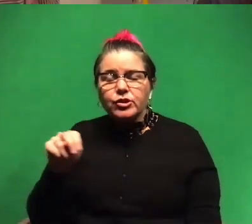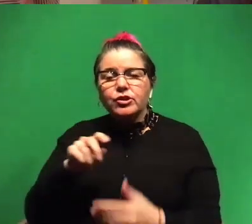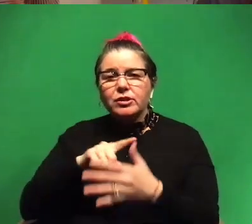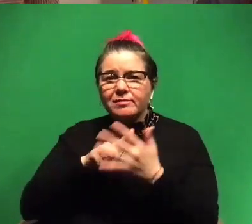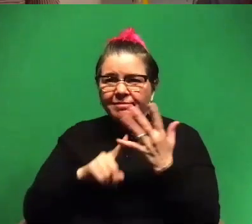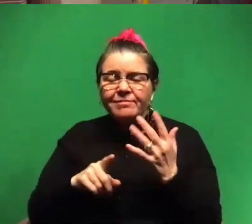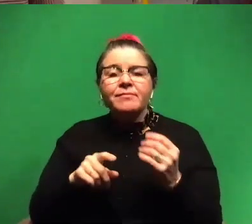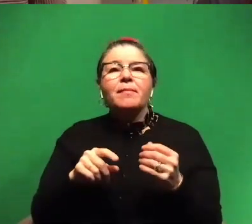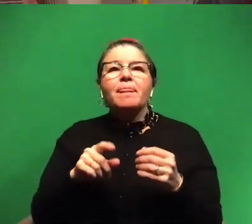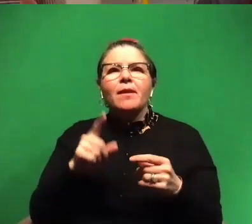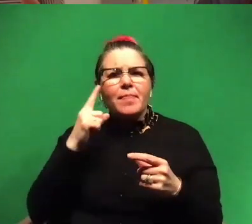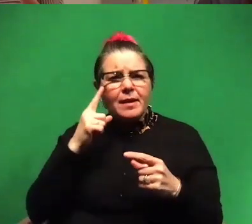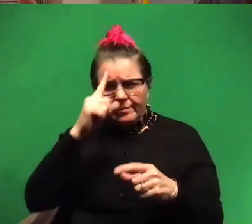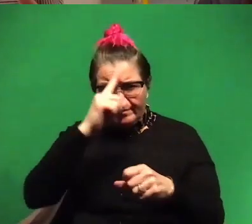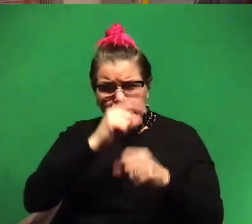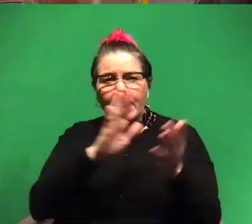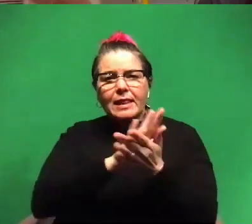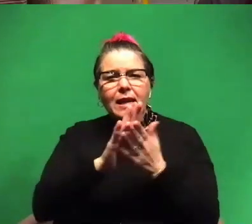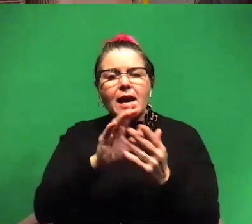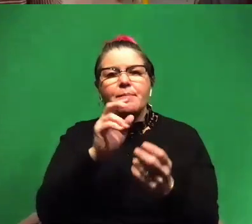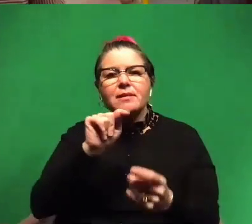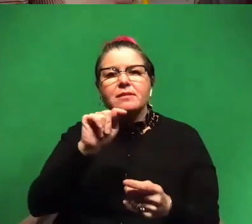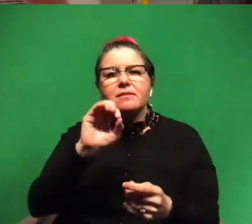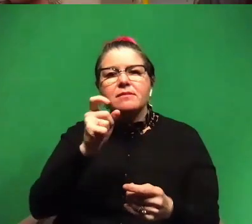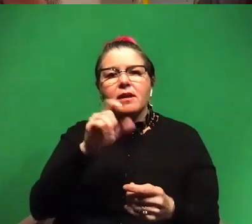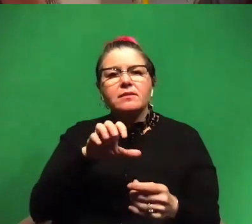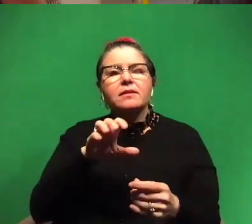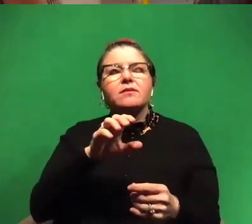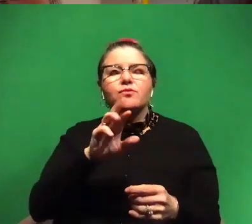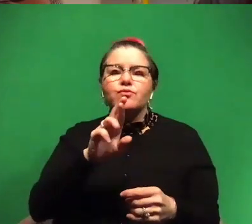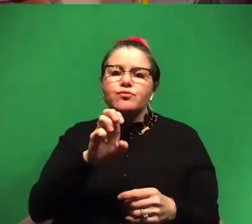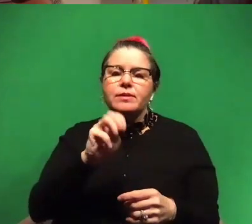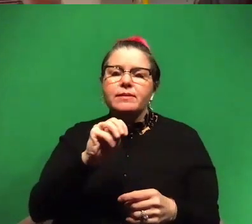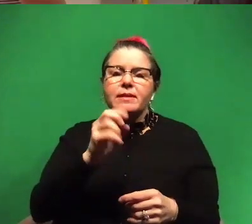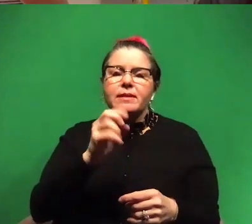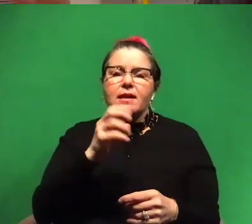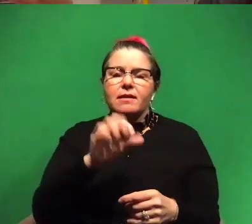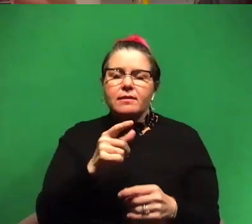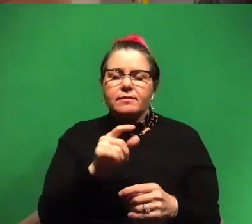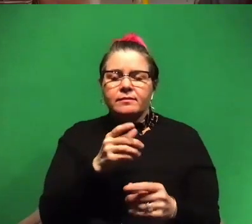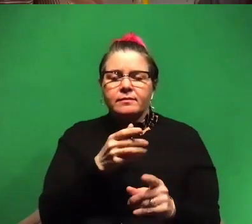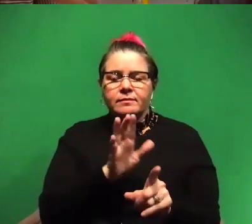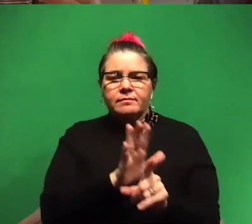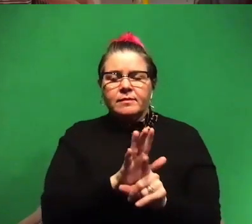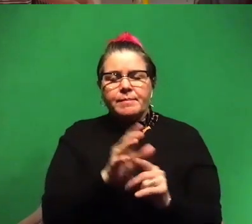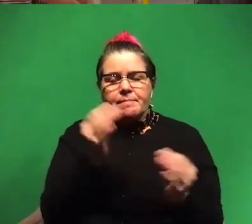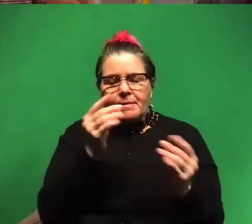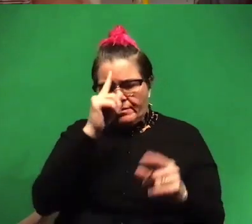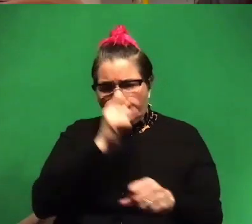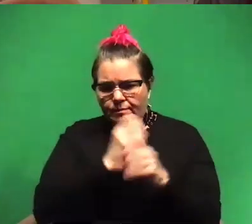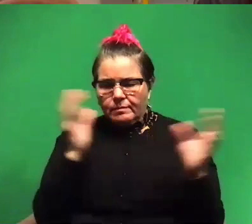we think about cleaning up a toxic site, or what's called like remediating it, people think that you